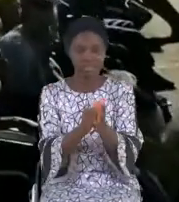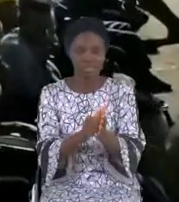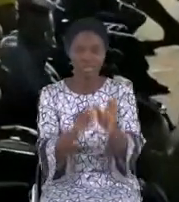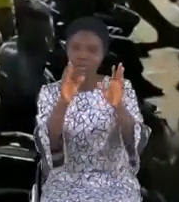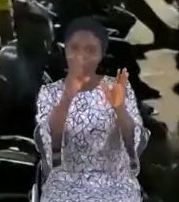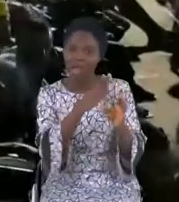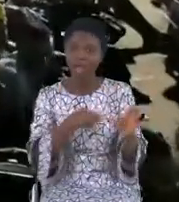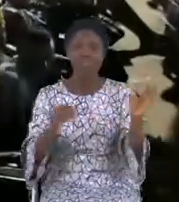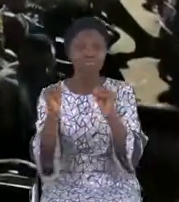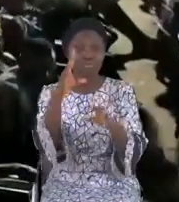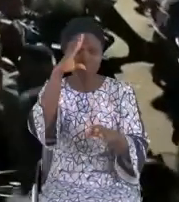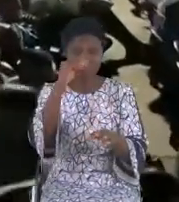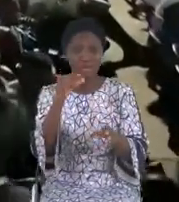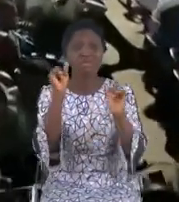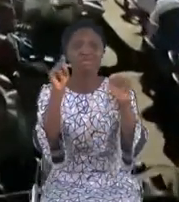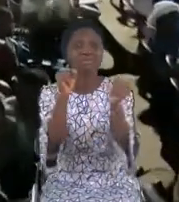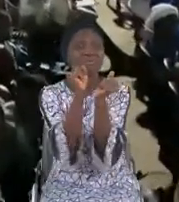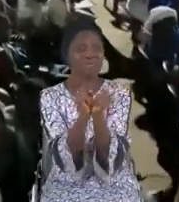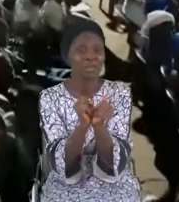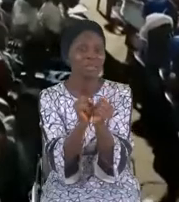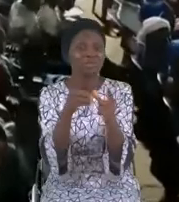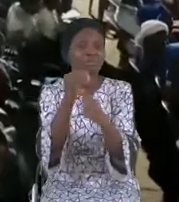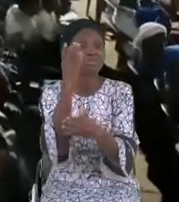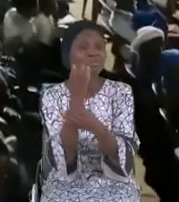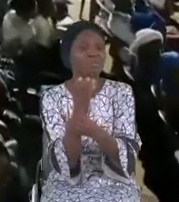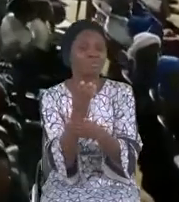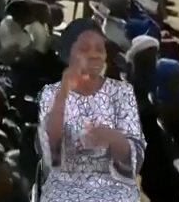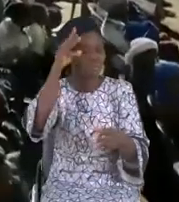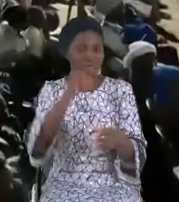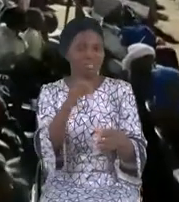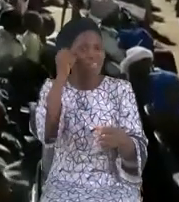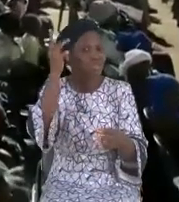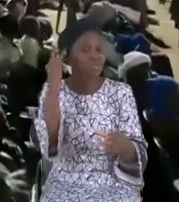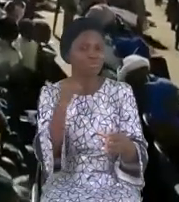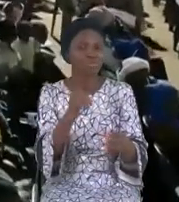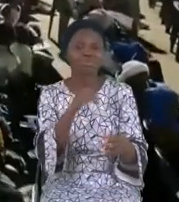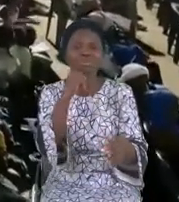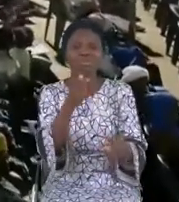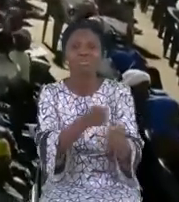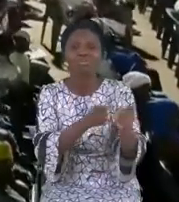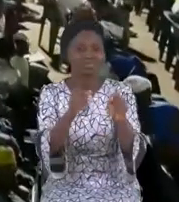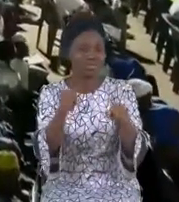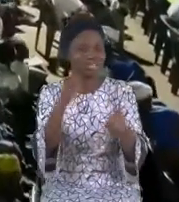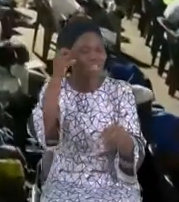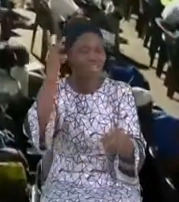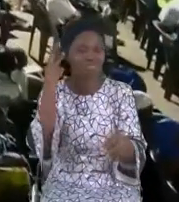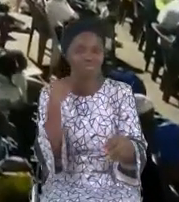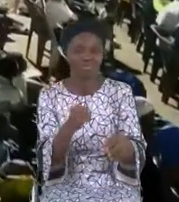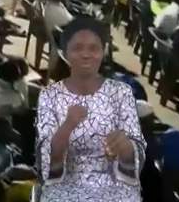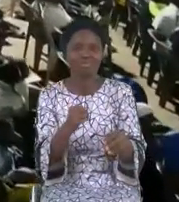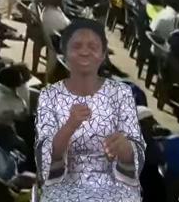him he was uncontrollable it was incorrigible it was